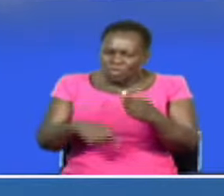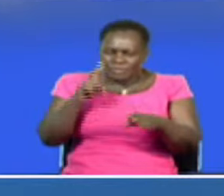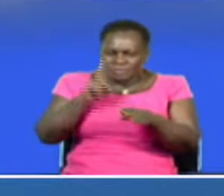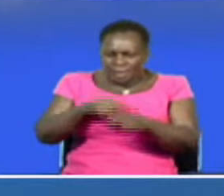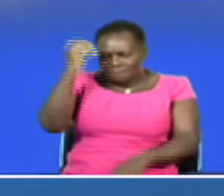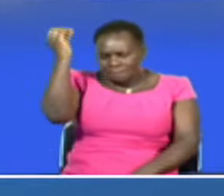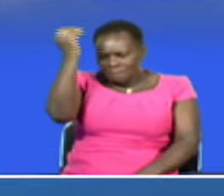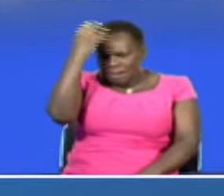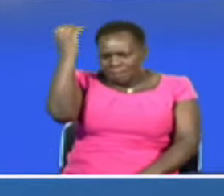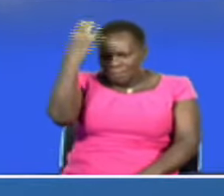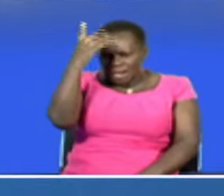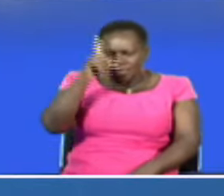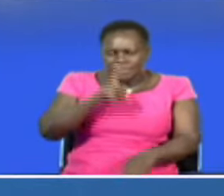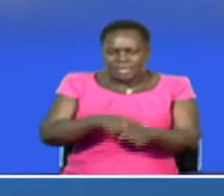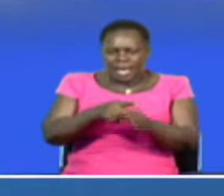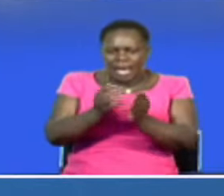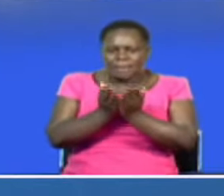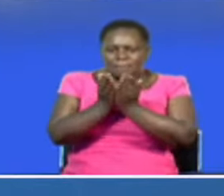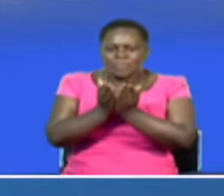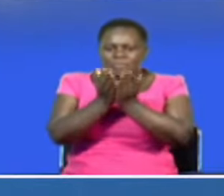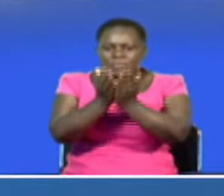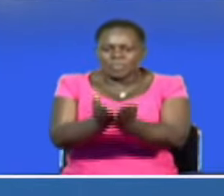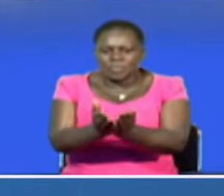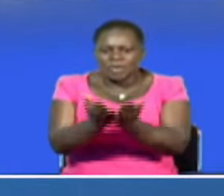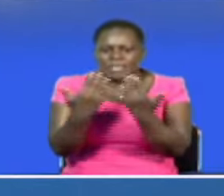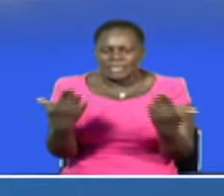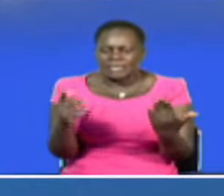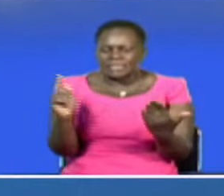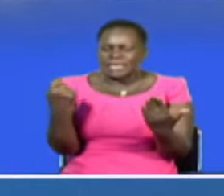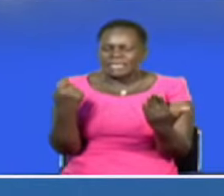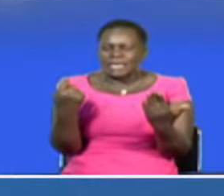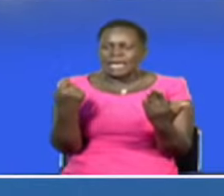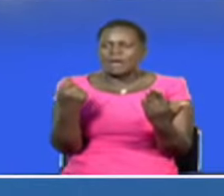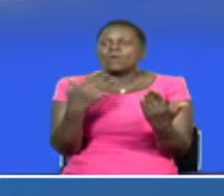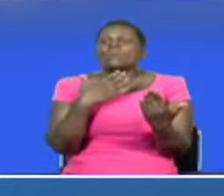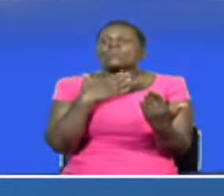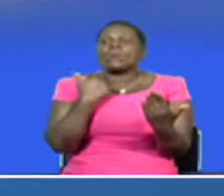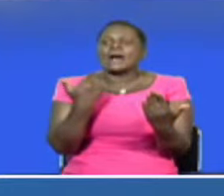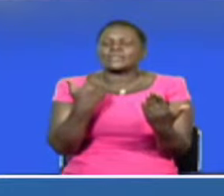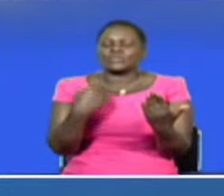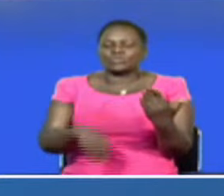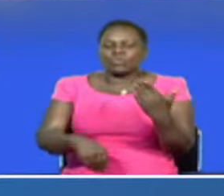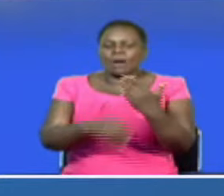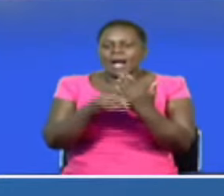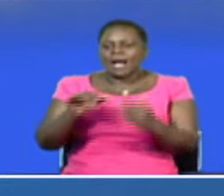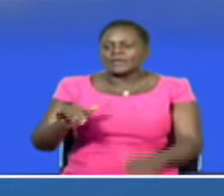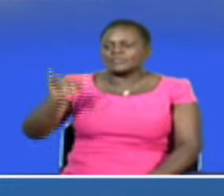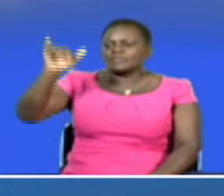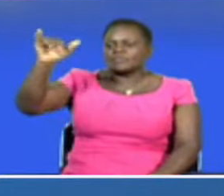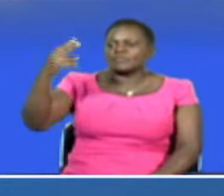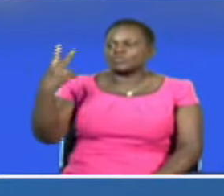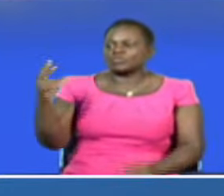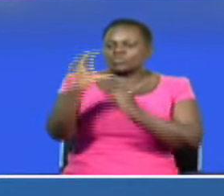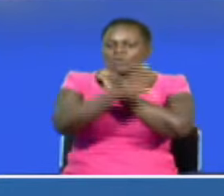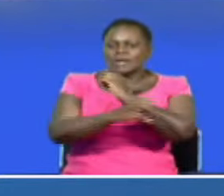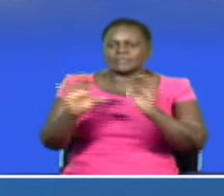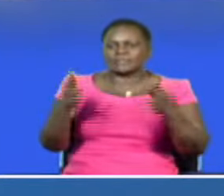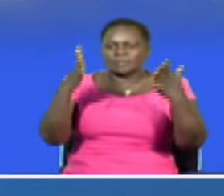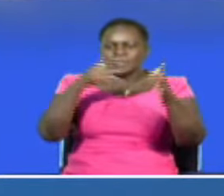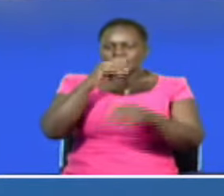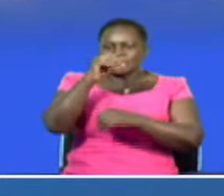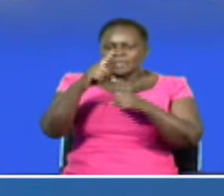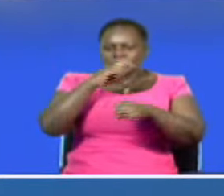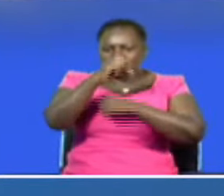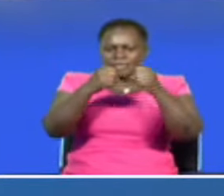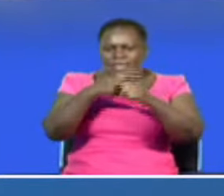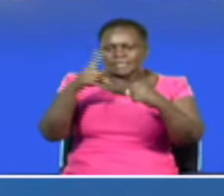port of Rotterdam once a ship docks, and what are the products that Kenya is seeking to increase exports as the two countries celebrate 60